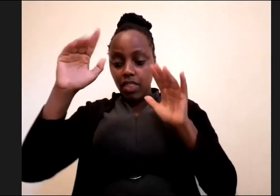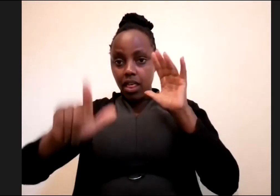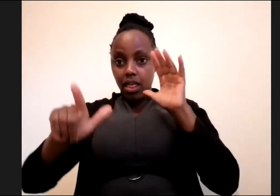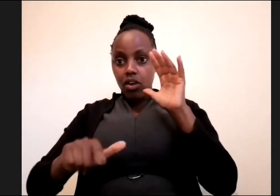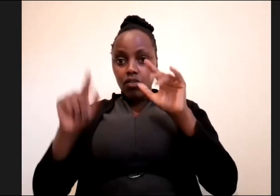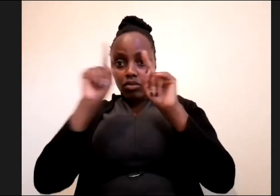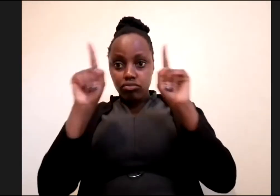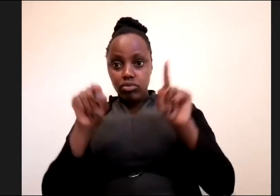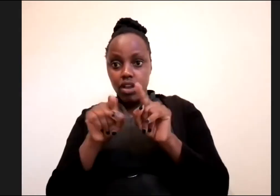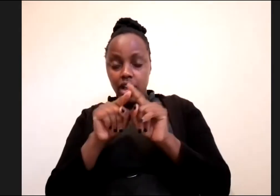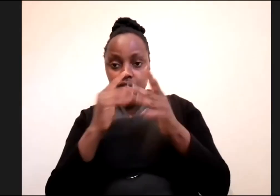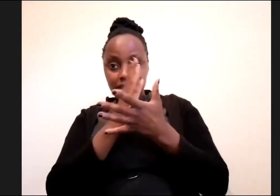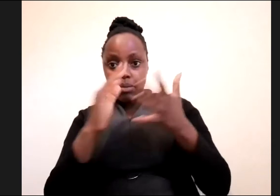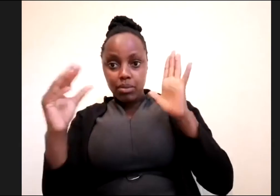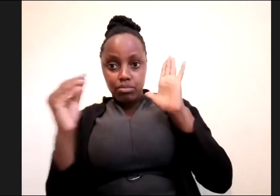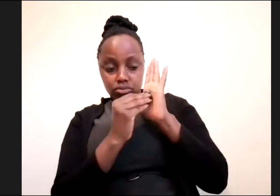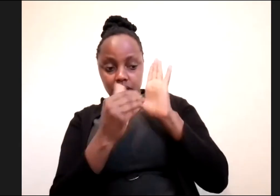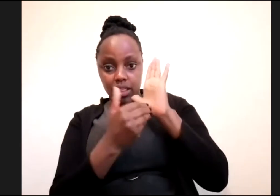have an icon, interpretation,